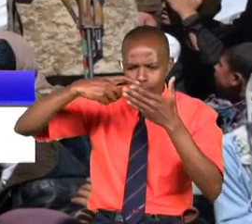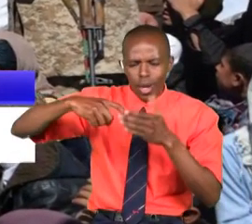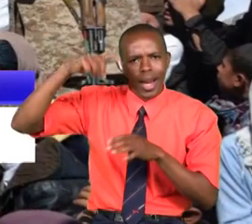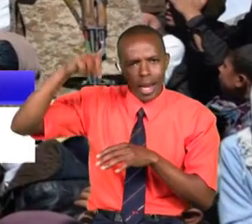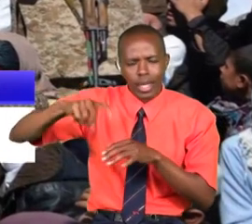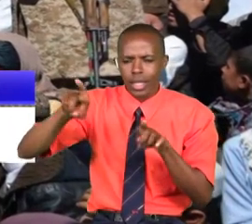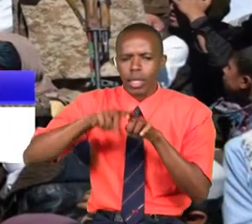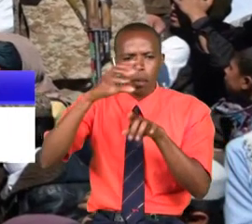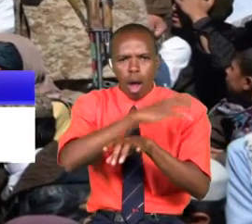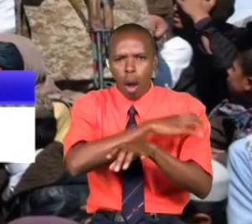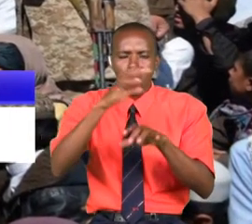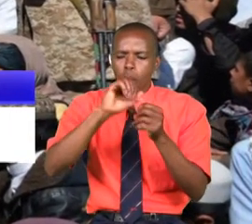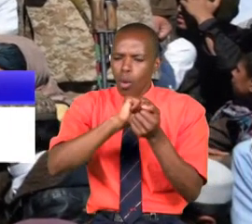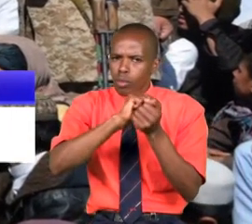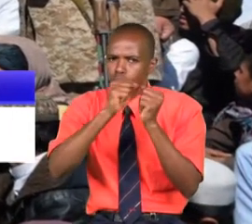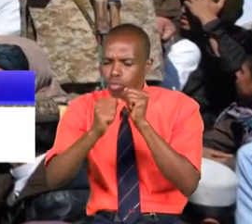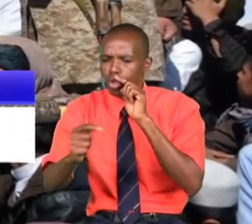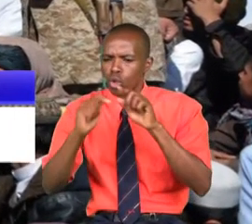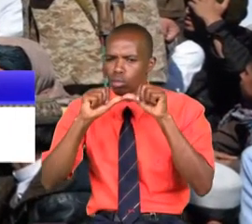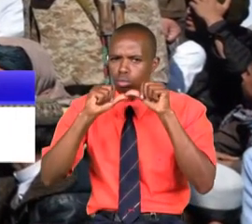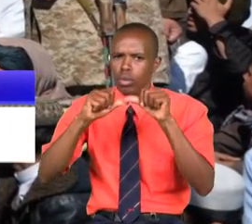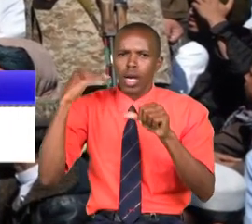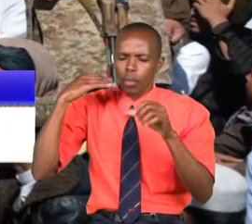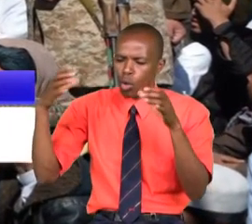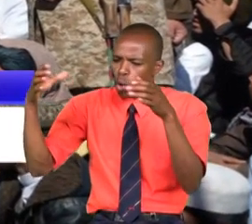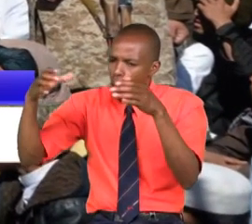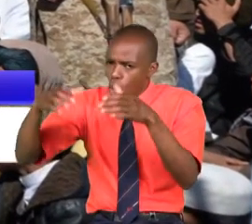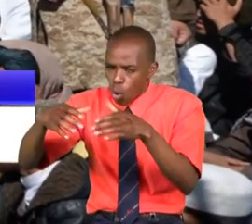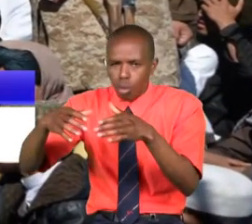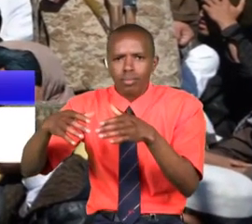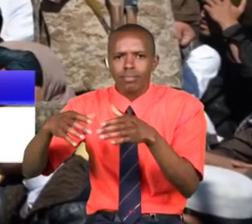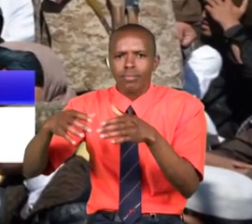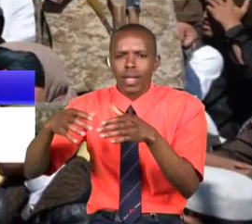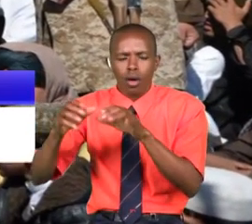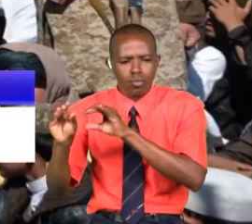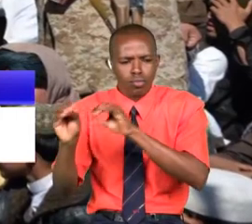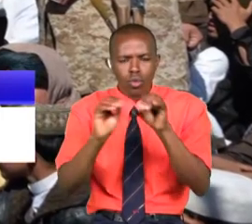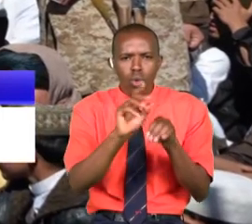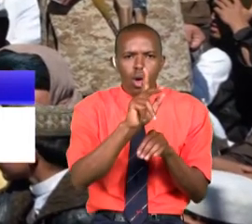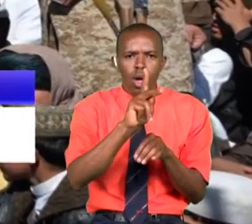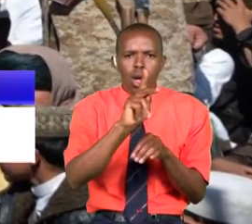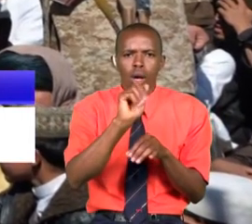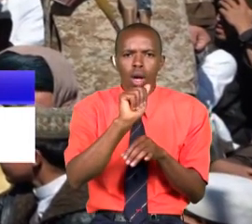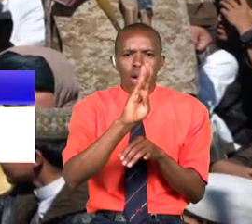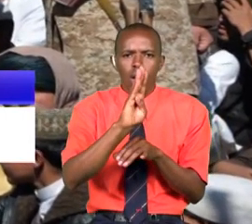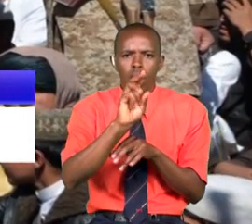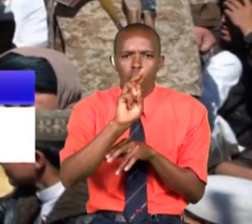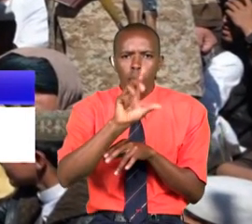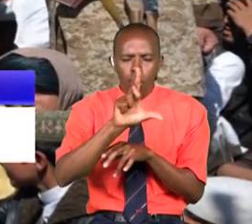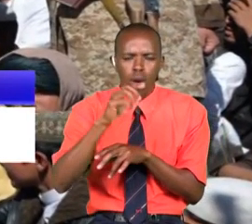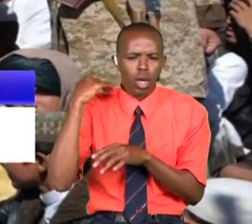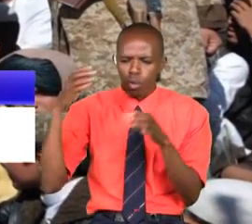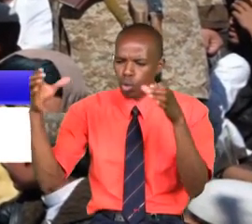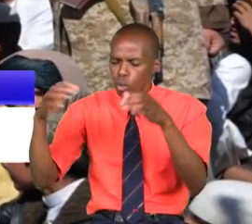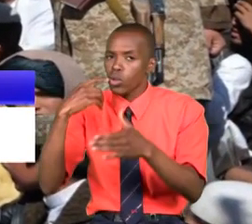transition of power. As the talks continue, Taliban fighters have reached the outskirts of Kabul. However, the Taliban group has said